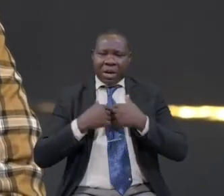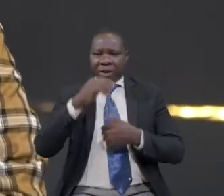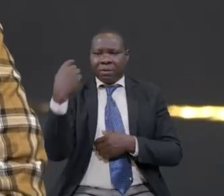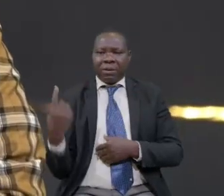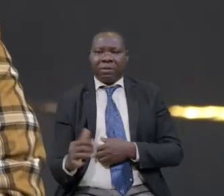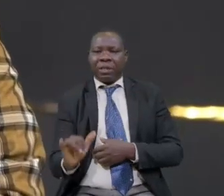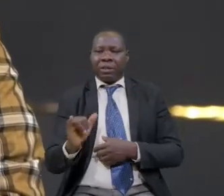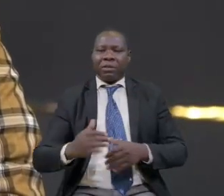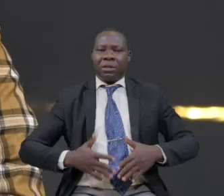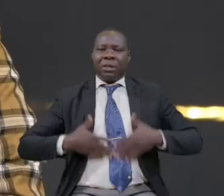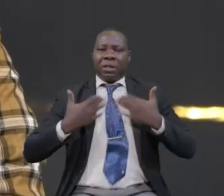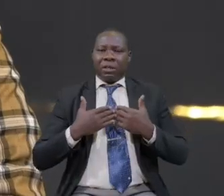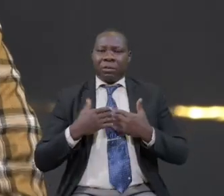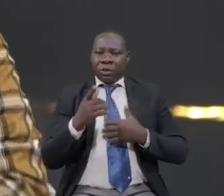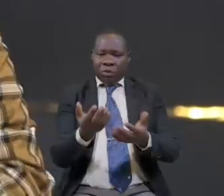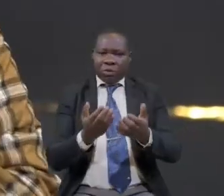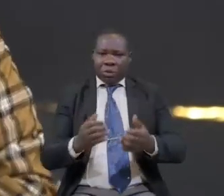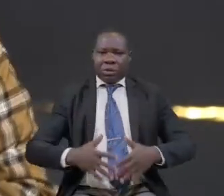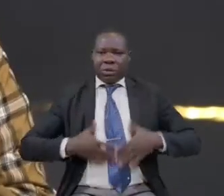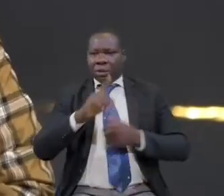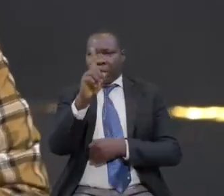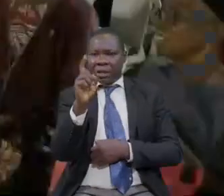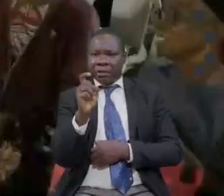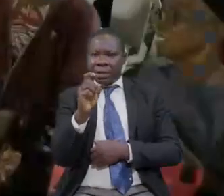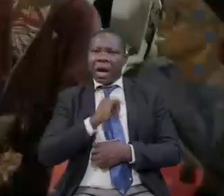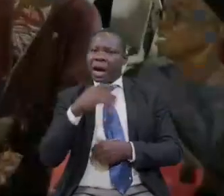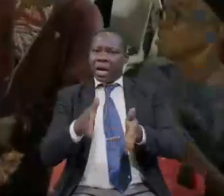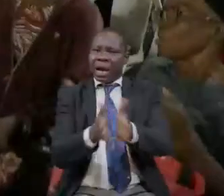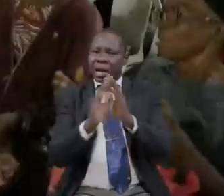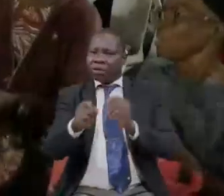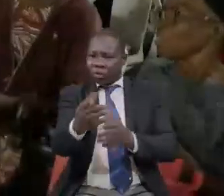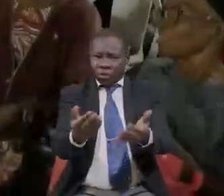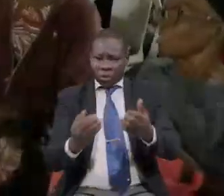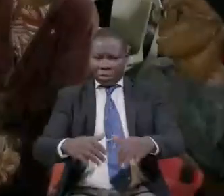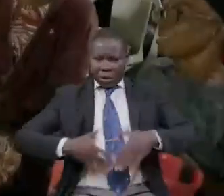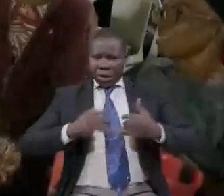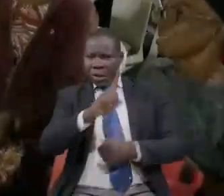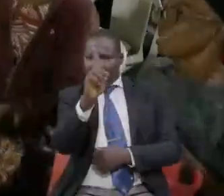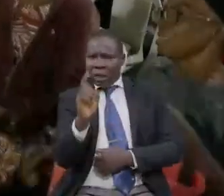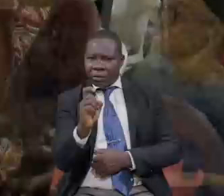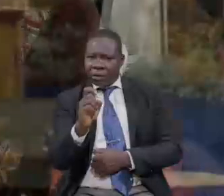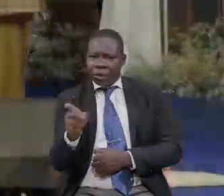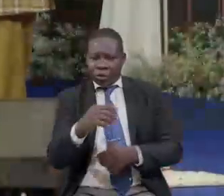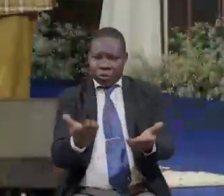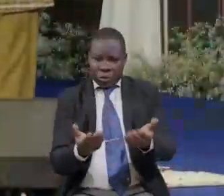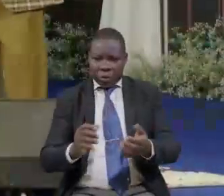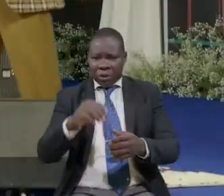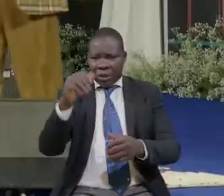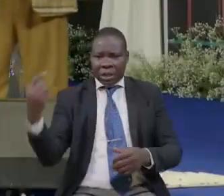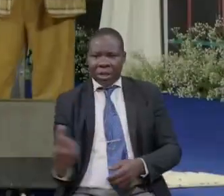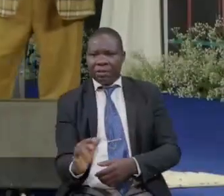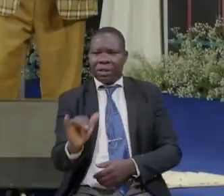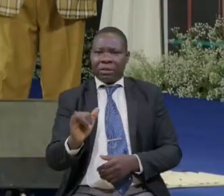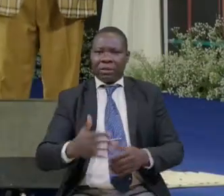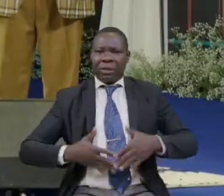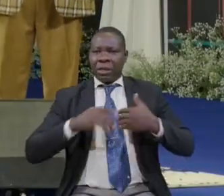want life? I said you want life? You want everlasting life? He comes